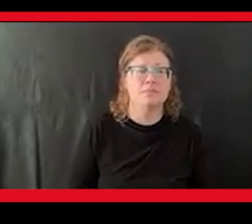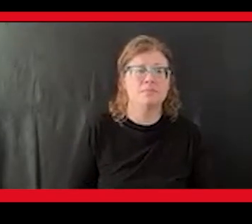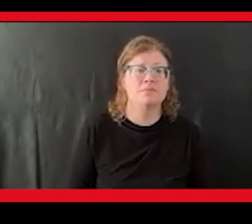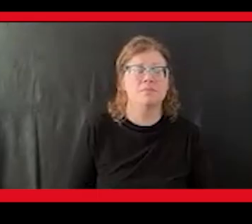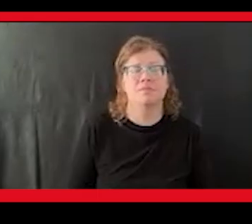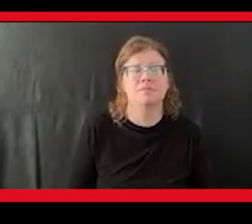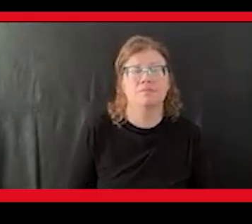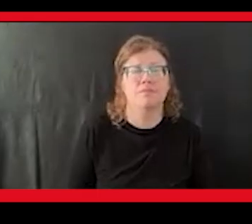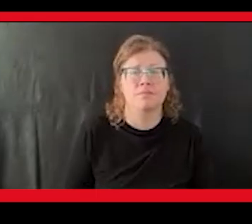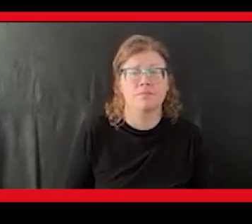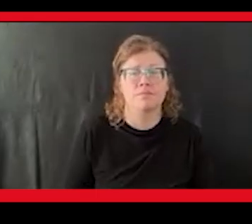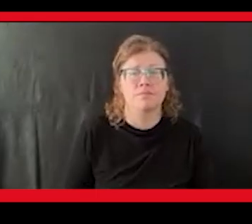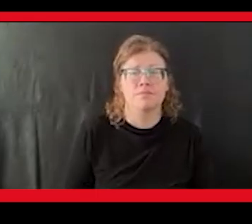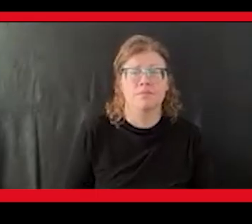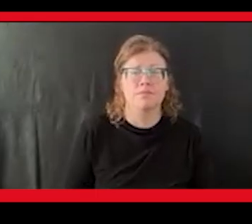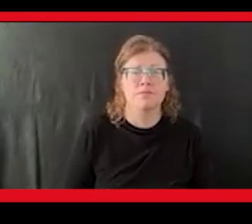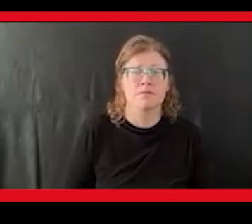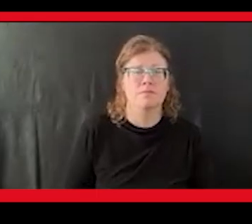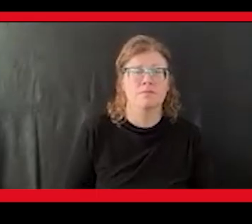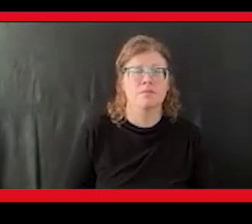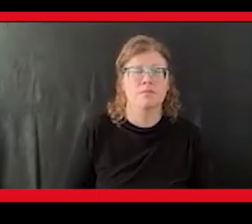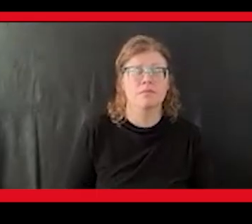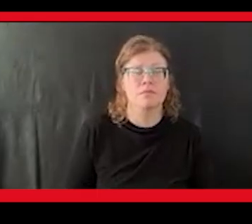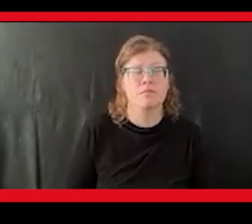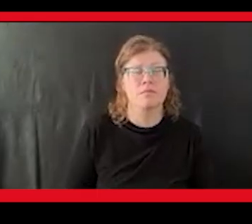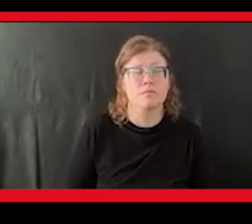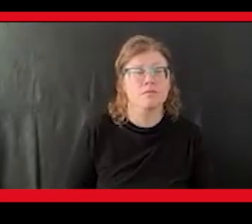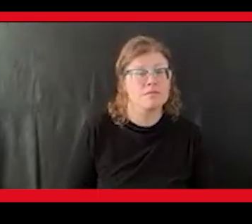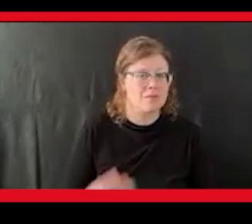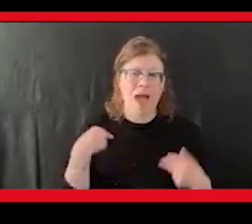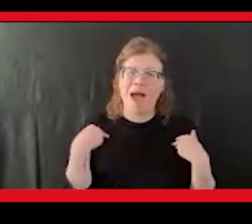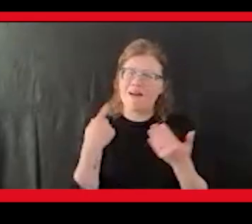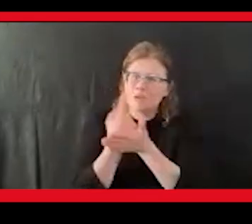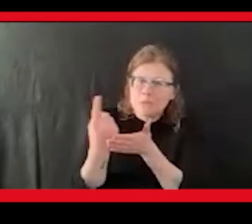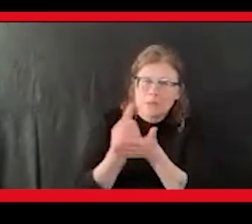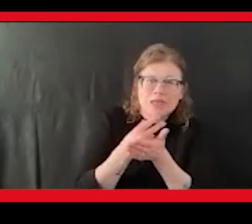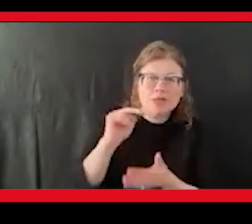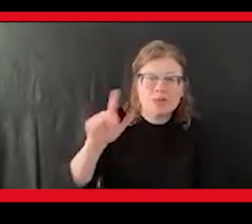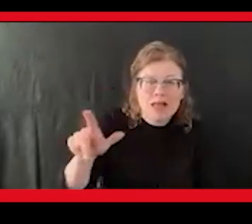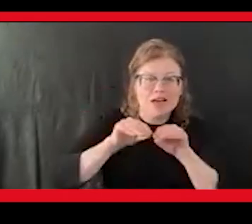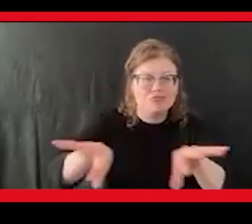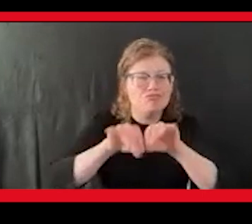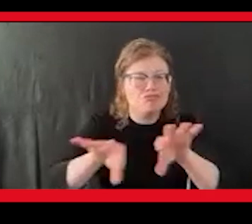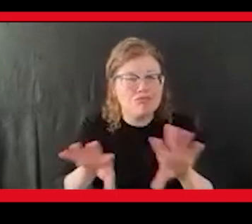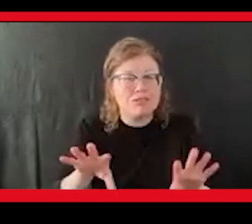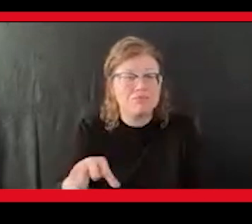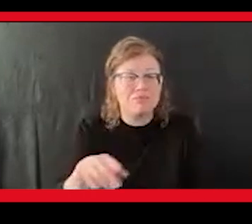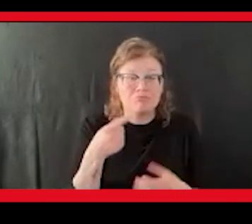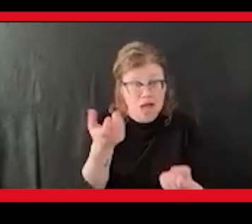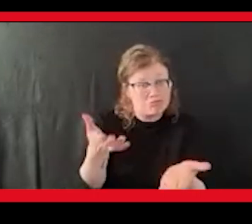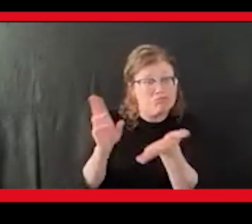You can sign up for our weekly newsletter to get the most up-to-date news from Calgary Arts